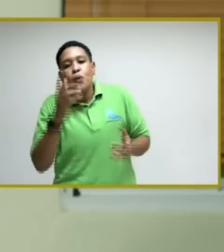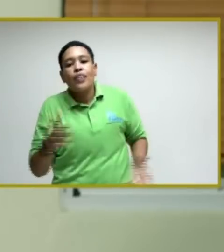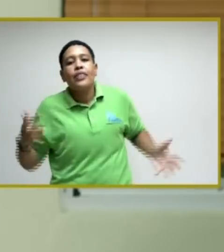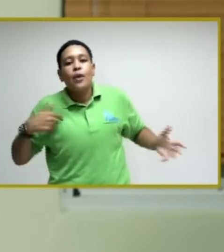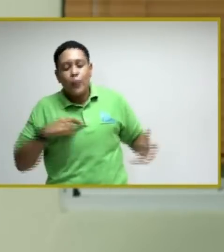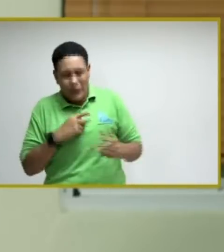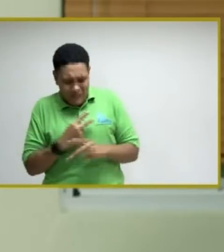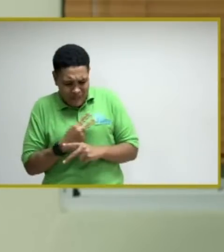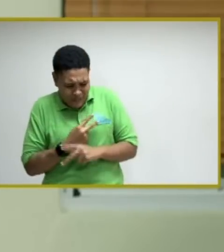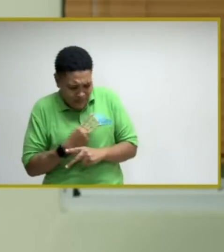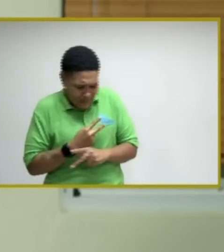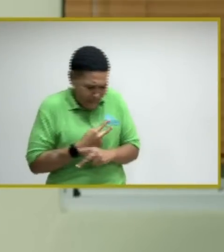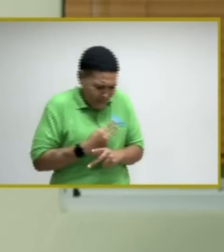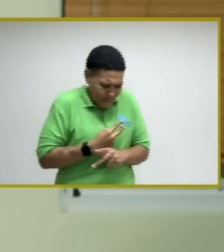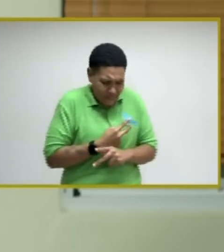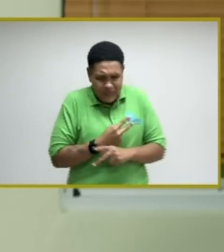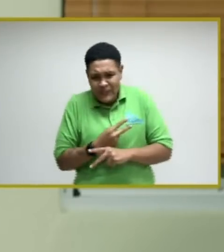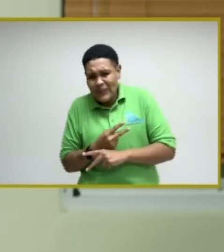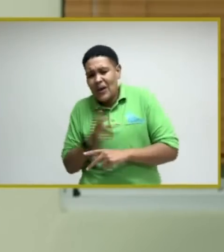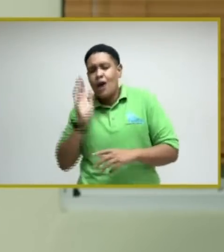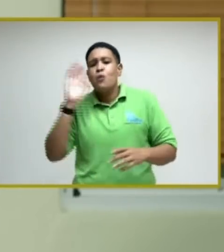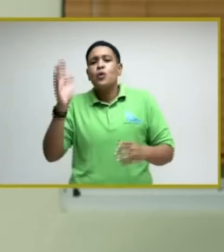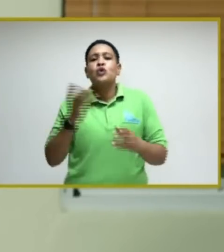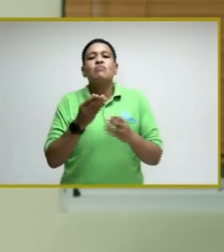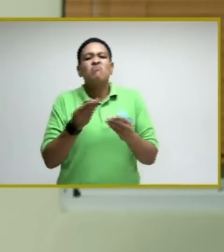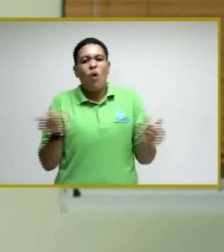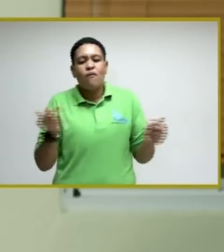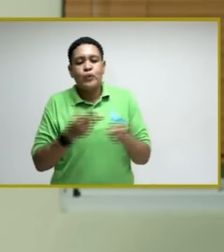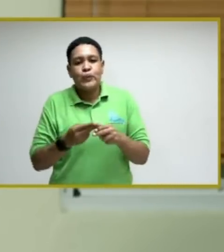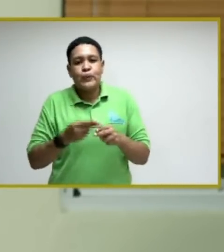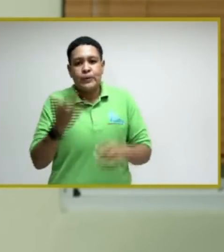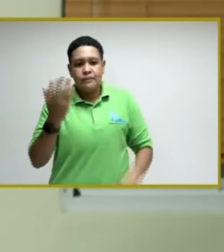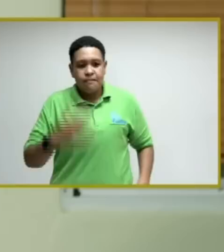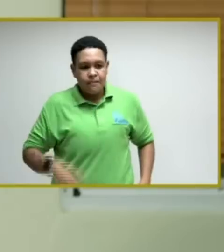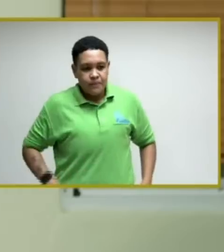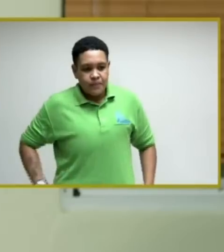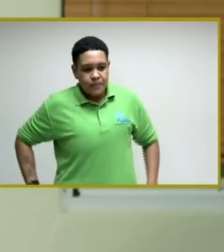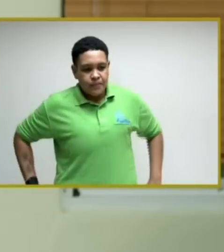been working on and will roll out very shortly.